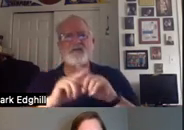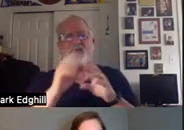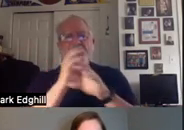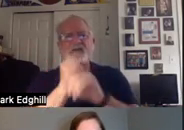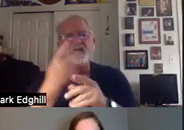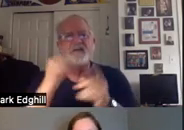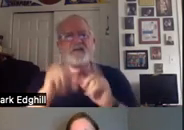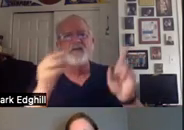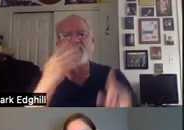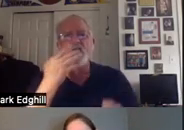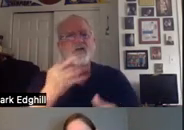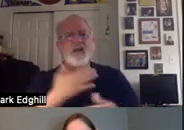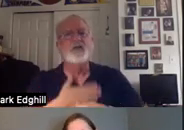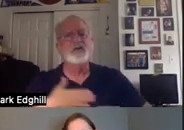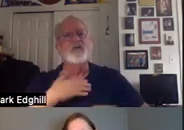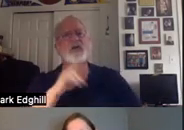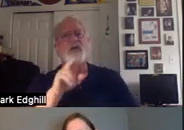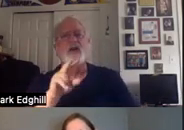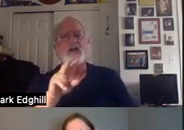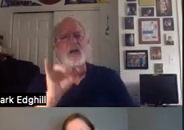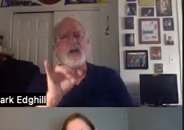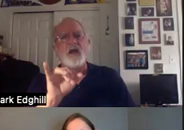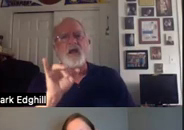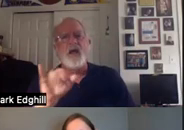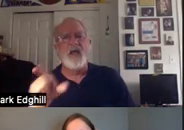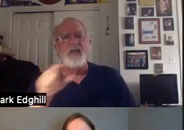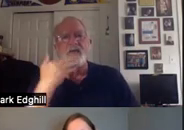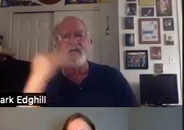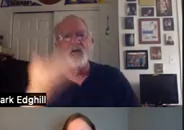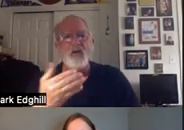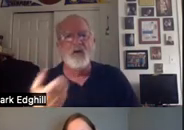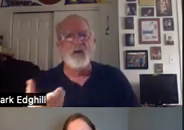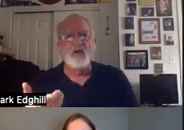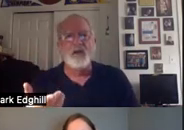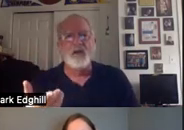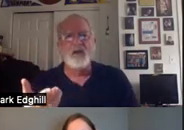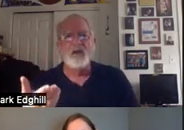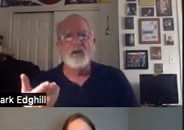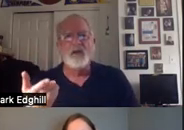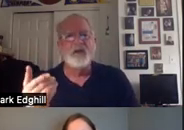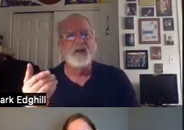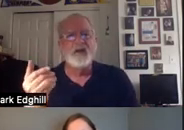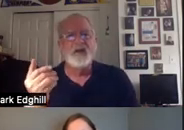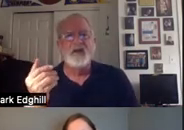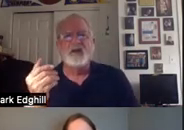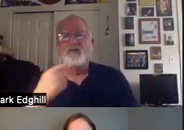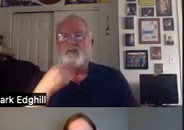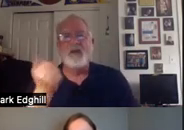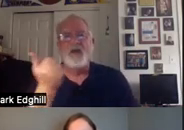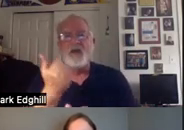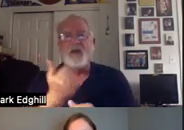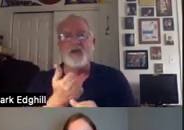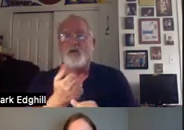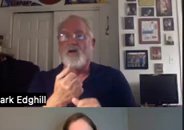So fascinating seeing different colors. It's so fabulous to see all the different colors. I've really enjoyed it. They're